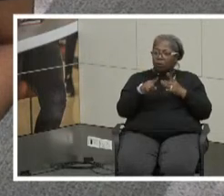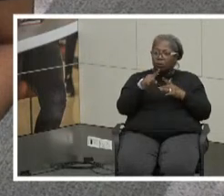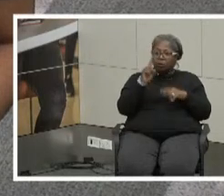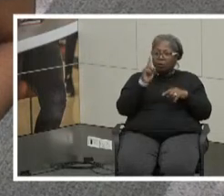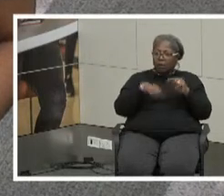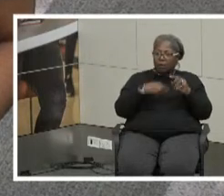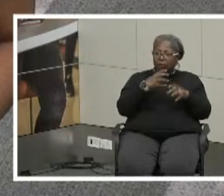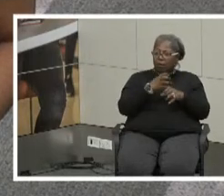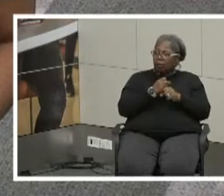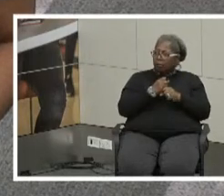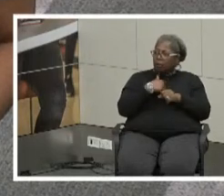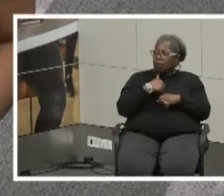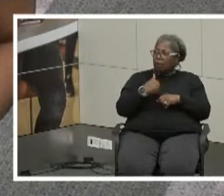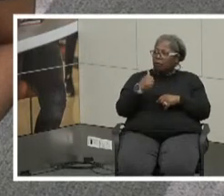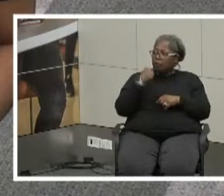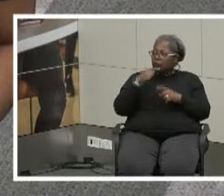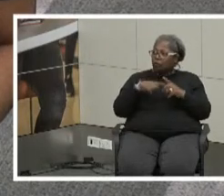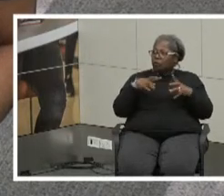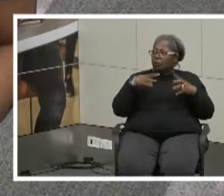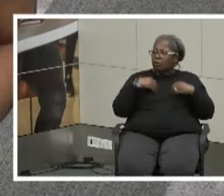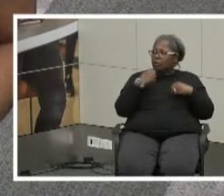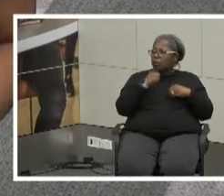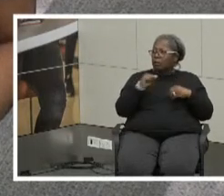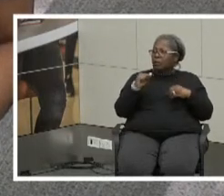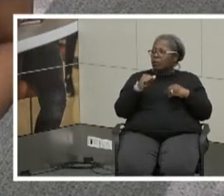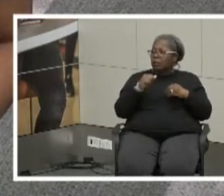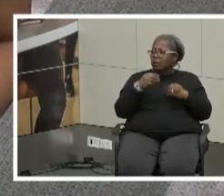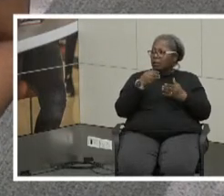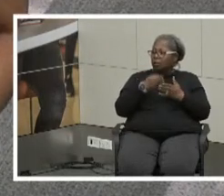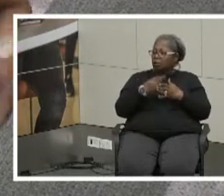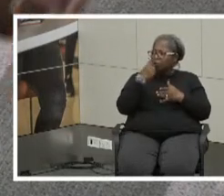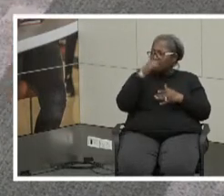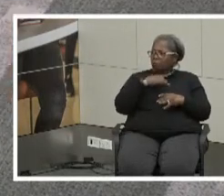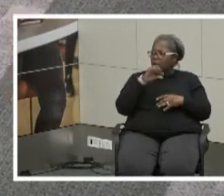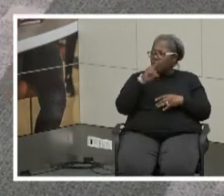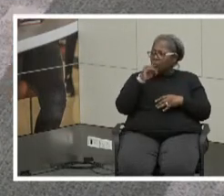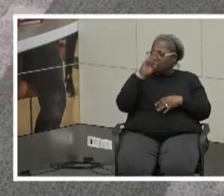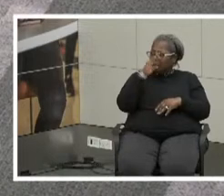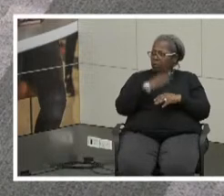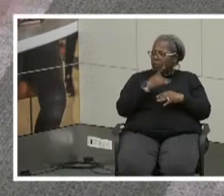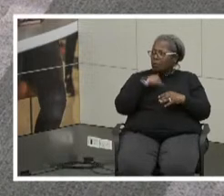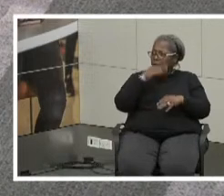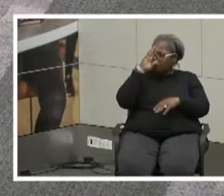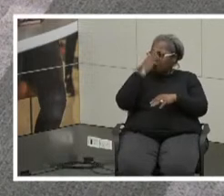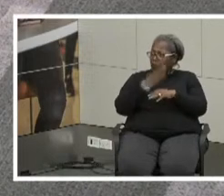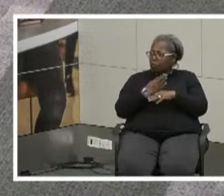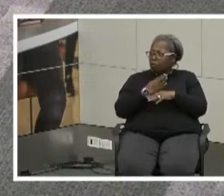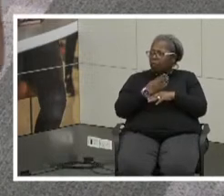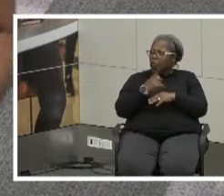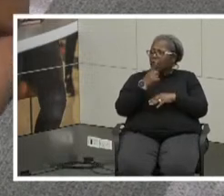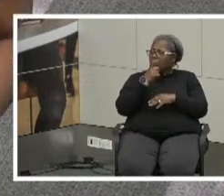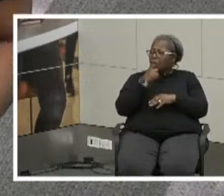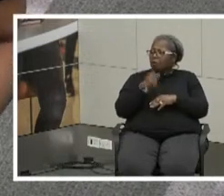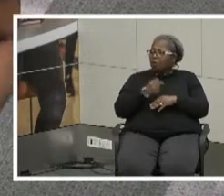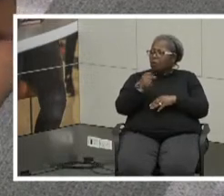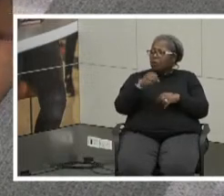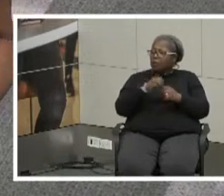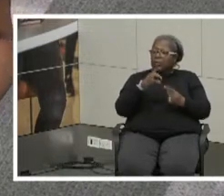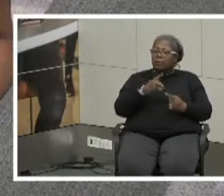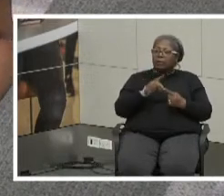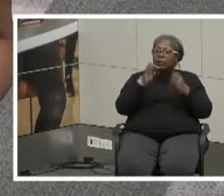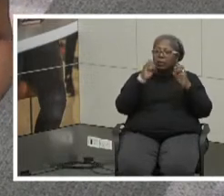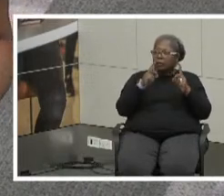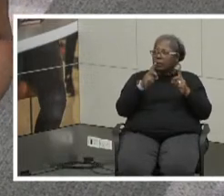receive I refuse to receive any monetary from my grandson because I have a son back there who was placed in special